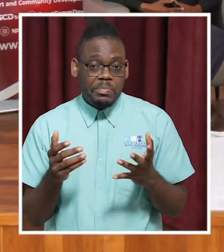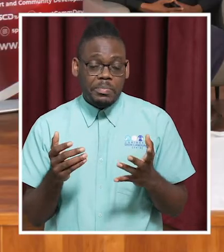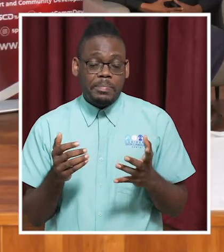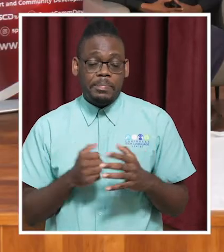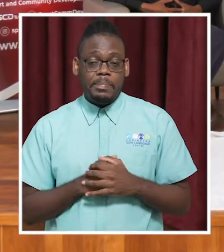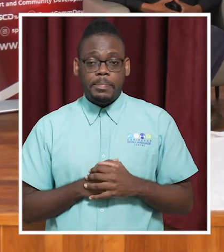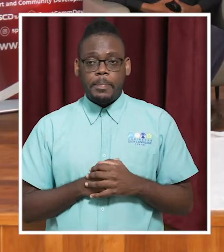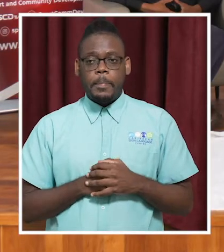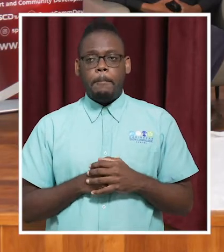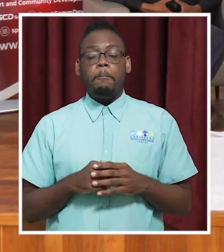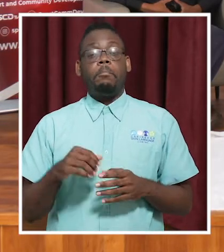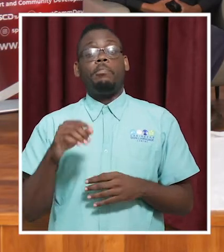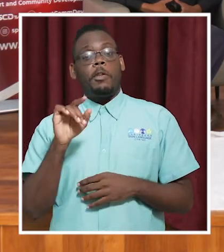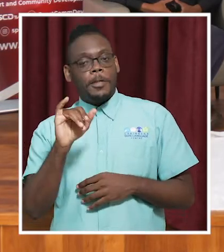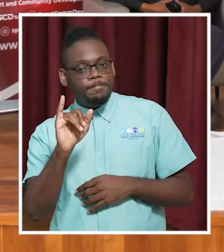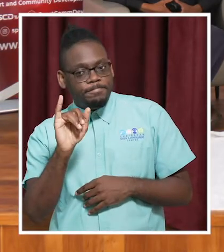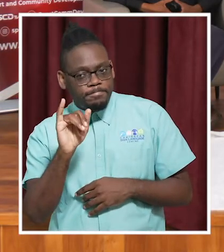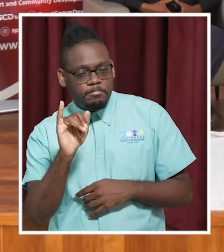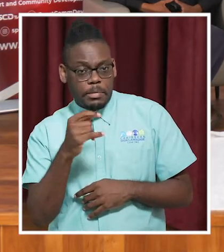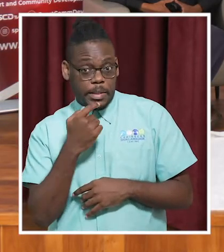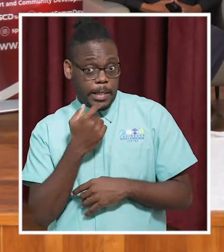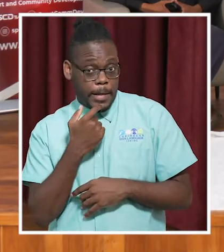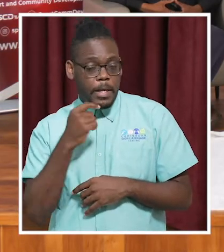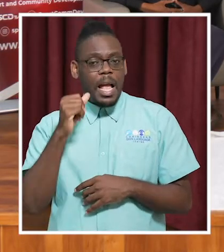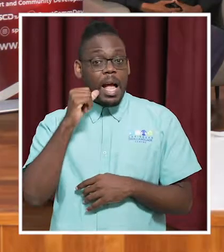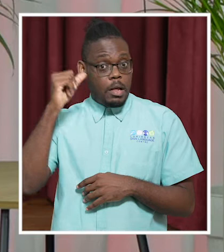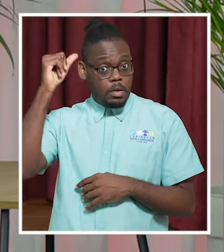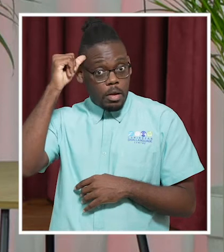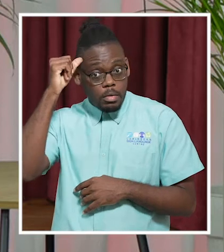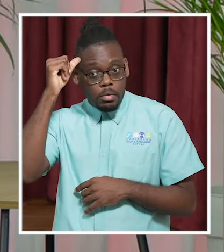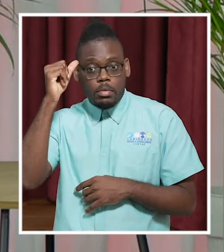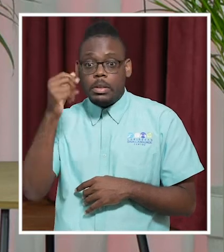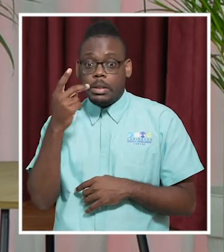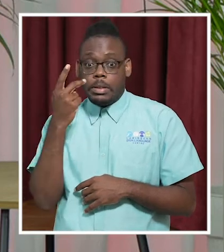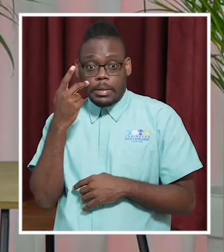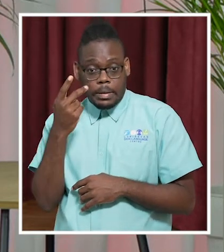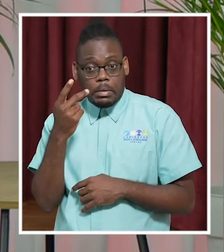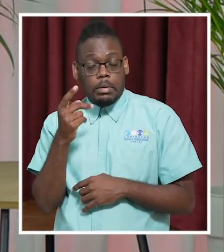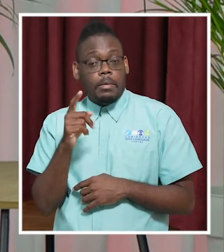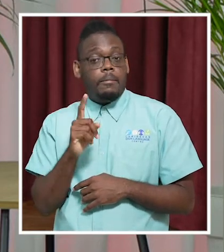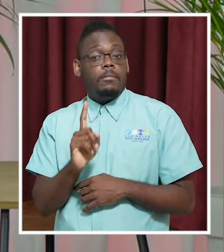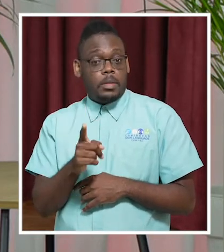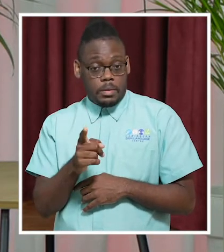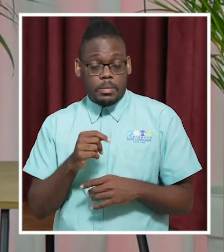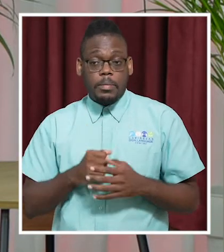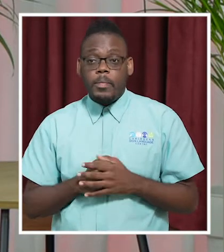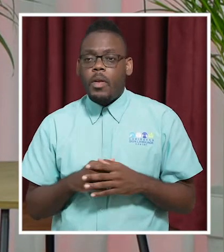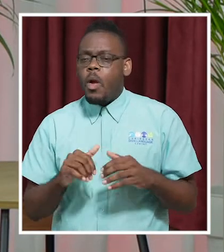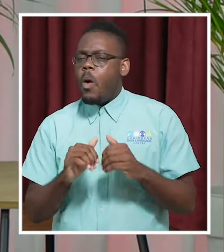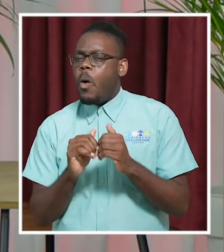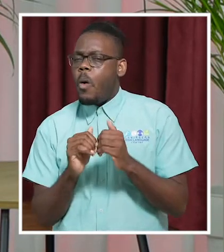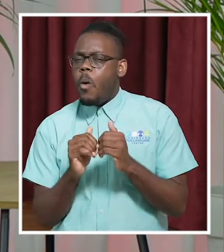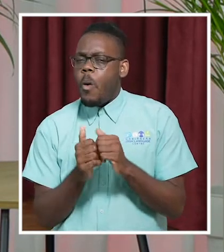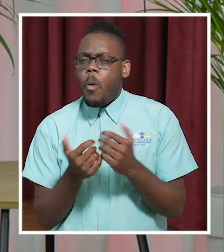interest there when you mentioned even adults. Is it possible, probably through stress or genetics or